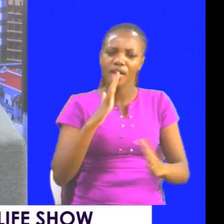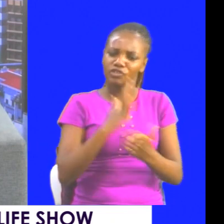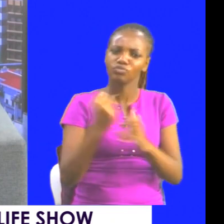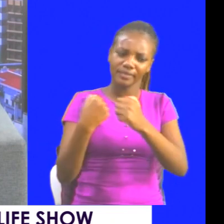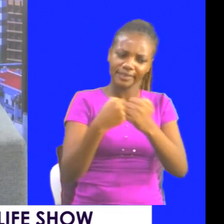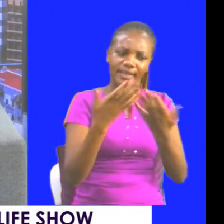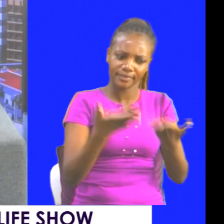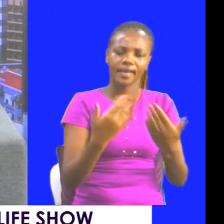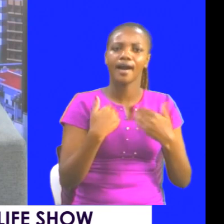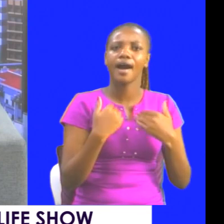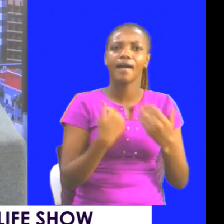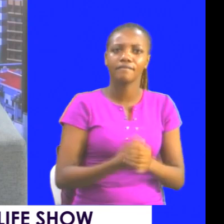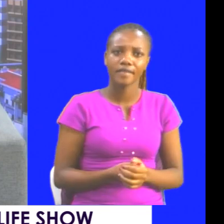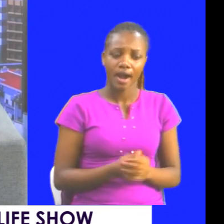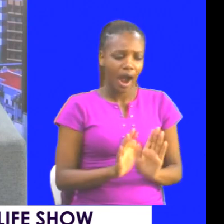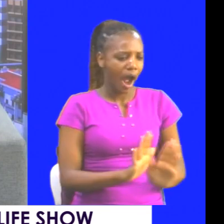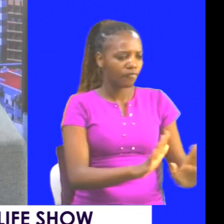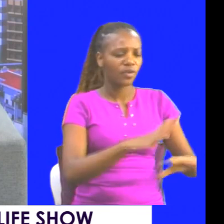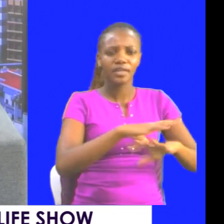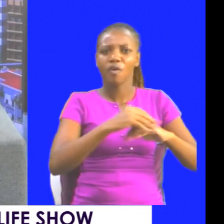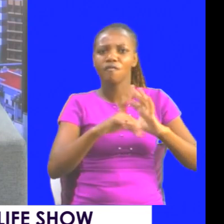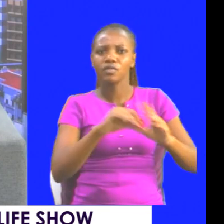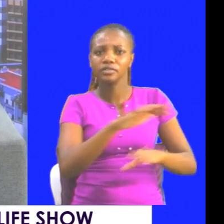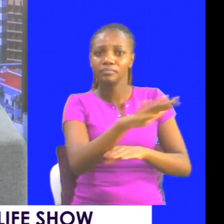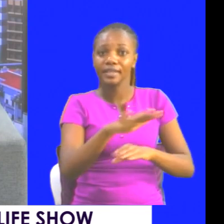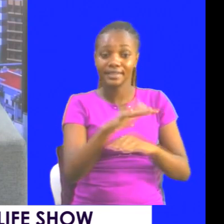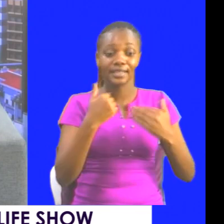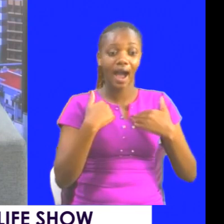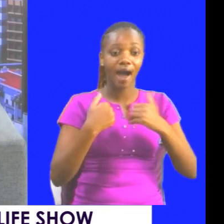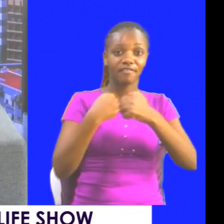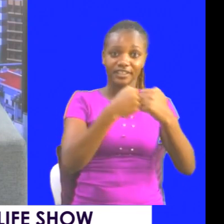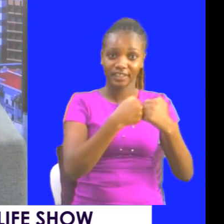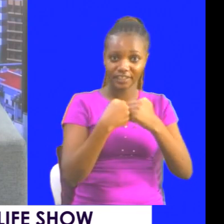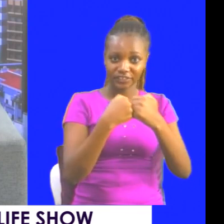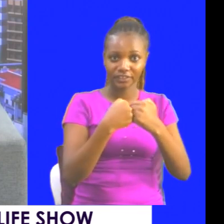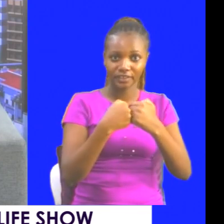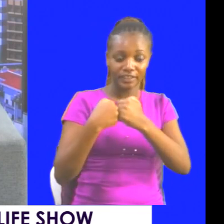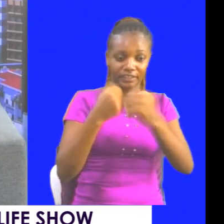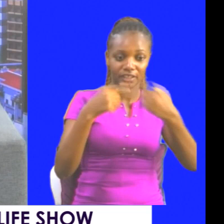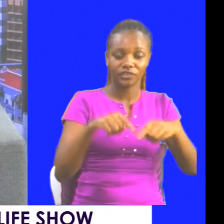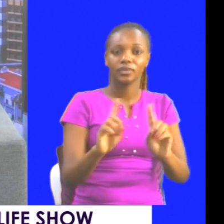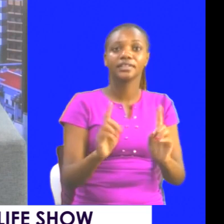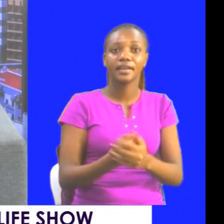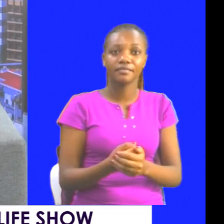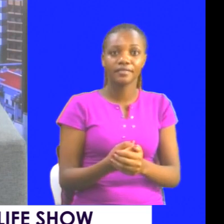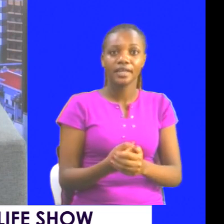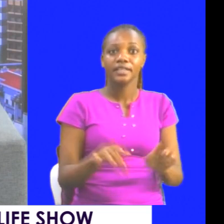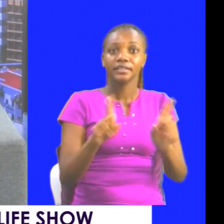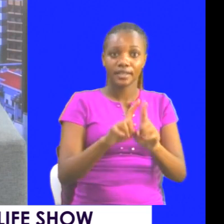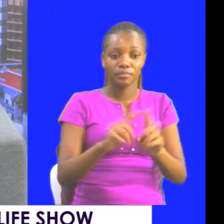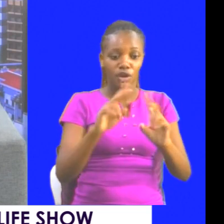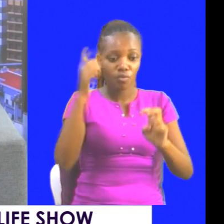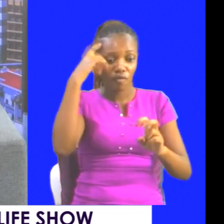Sometimes you need to get out of your comfort zones. Challenge yourself for bigger things. Challenge yourself for greater